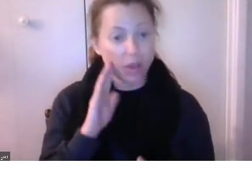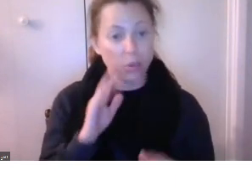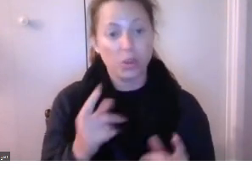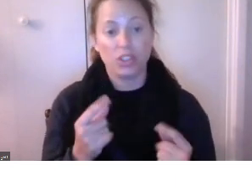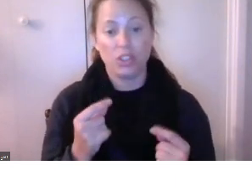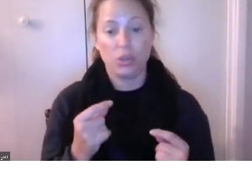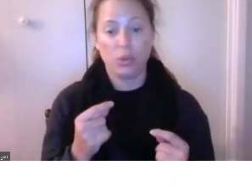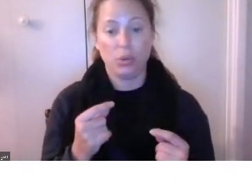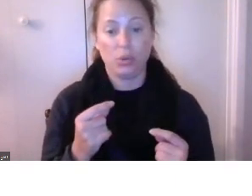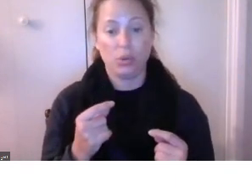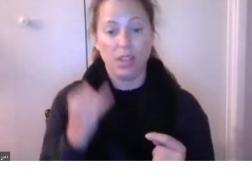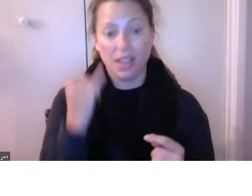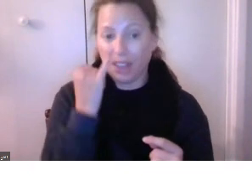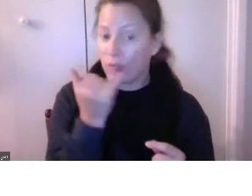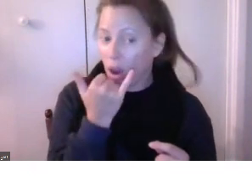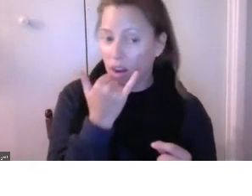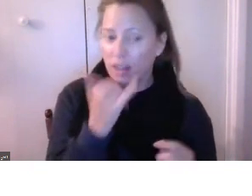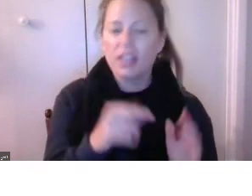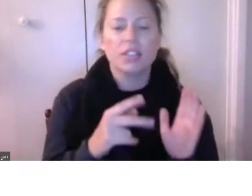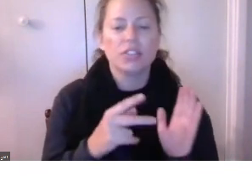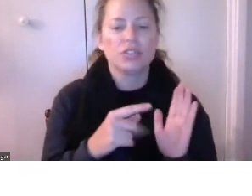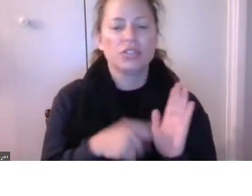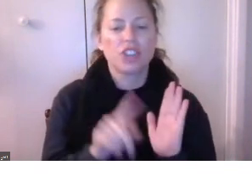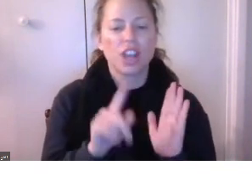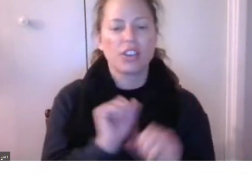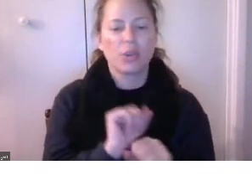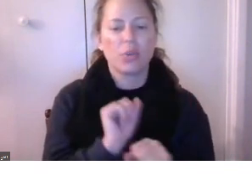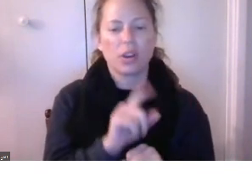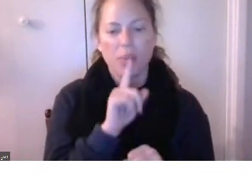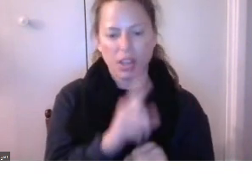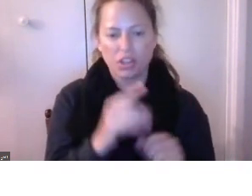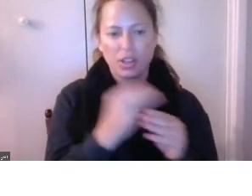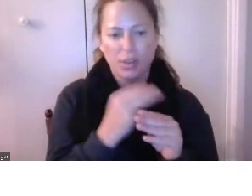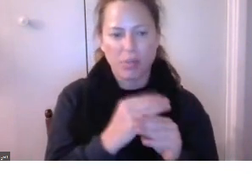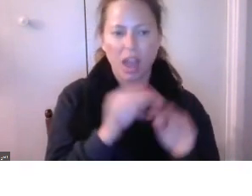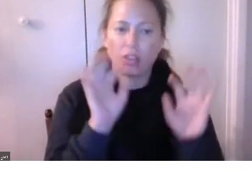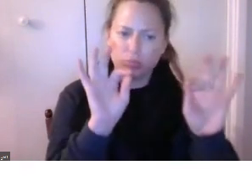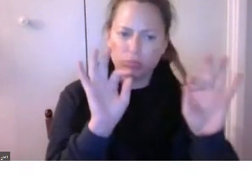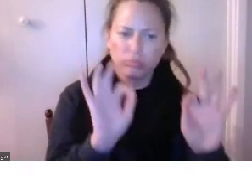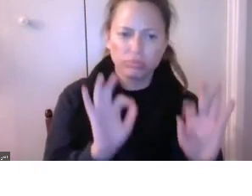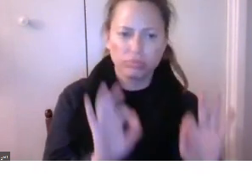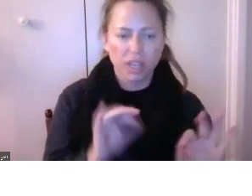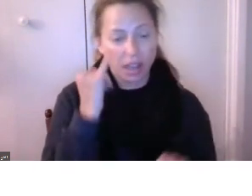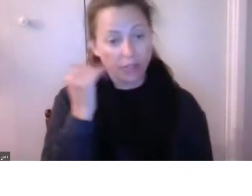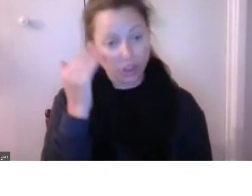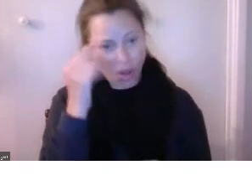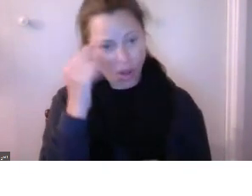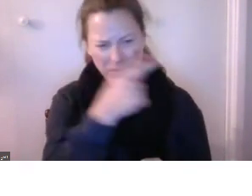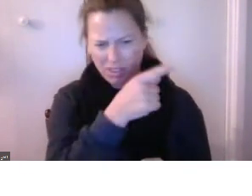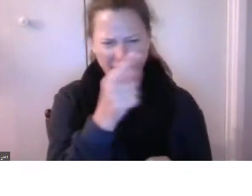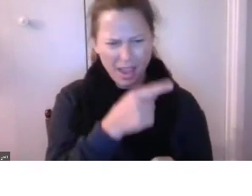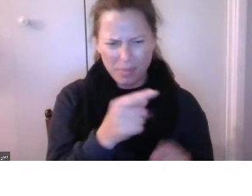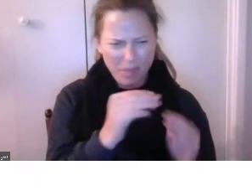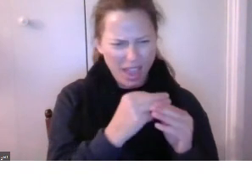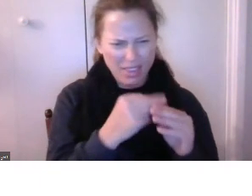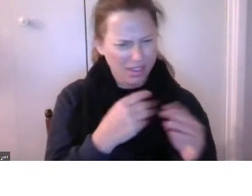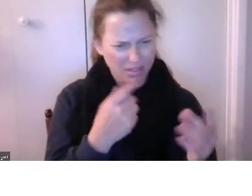that, a false statement, is check your work here first. Make sure you did that math correct. And if you know for sure you did that math